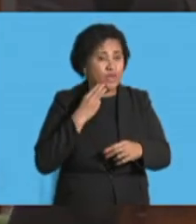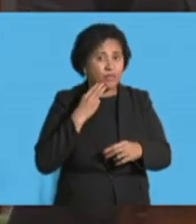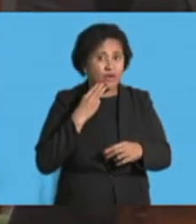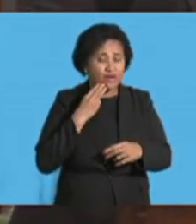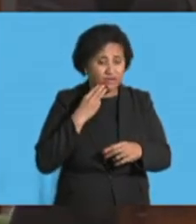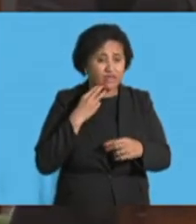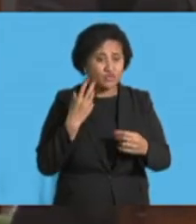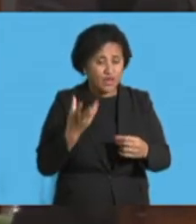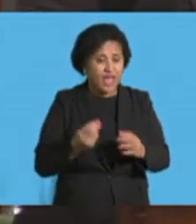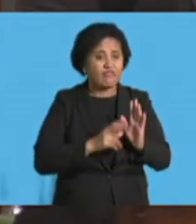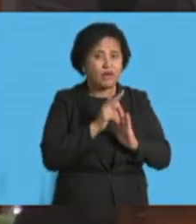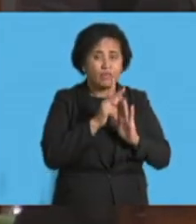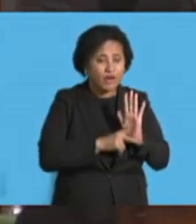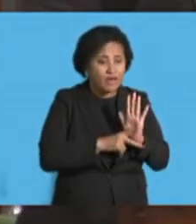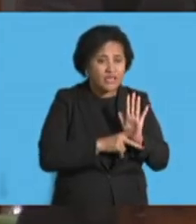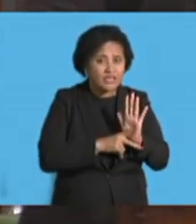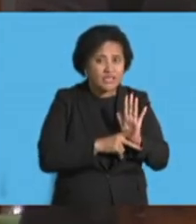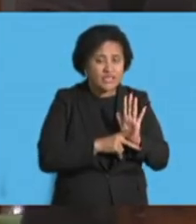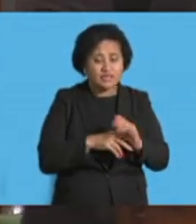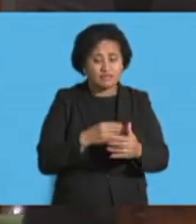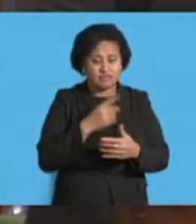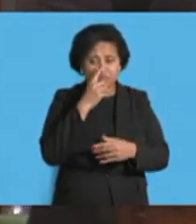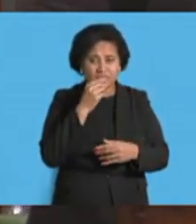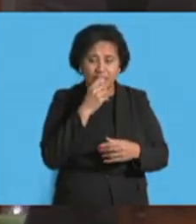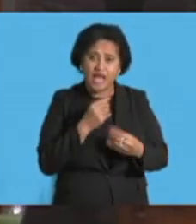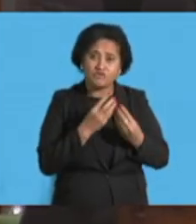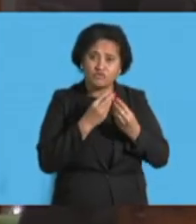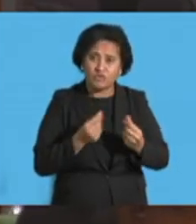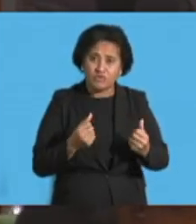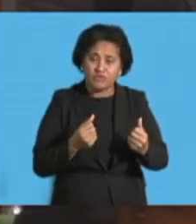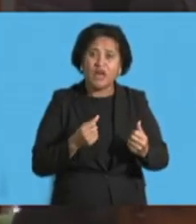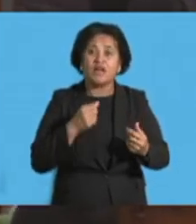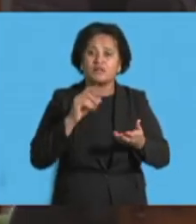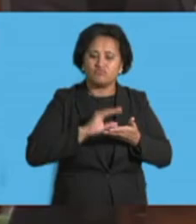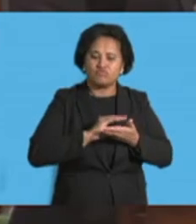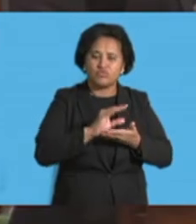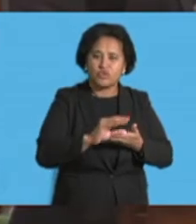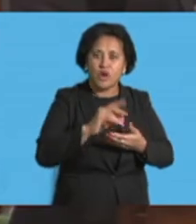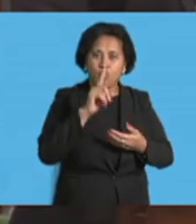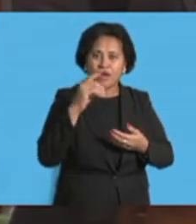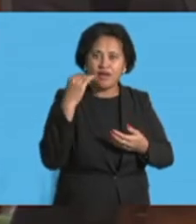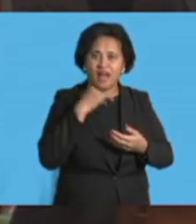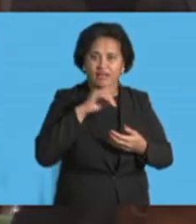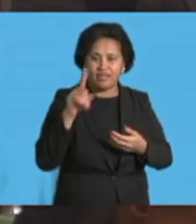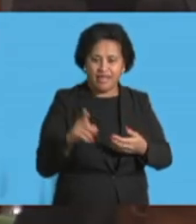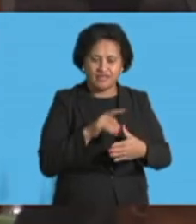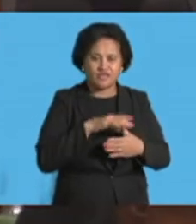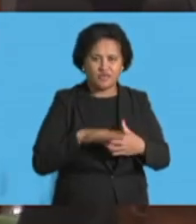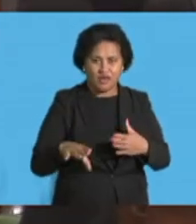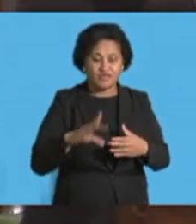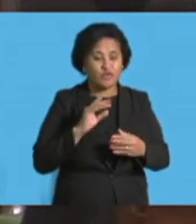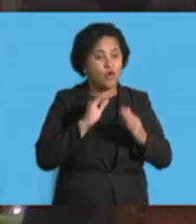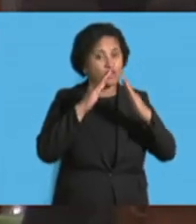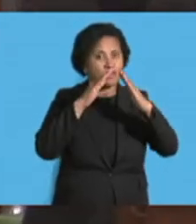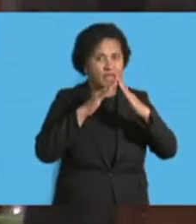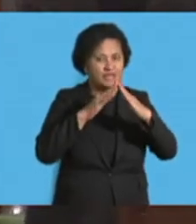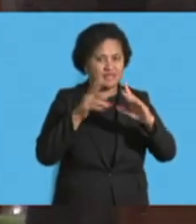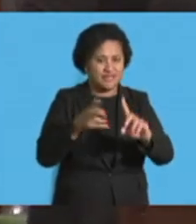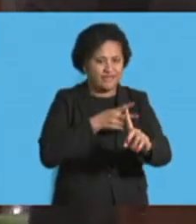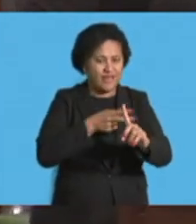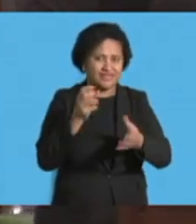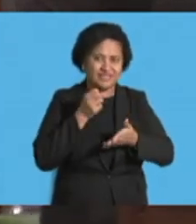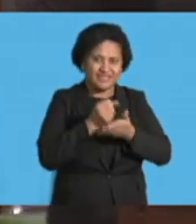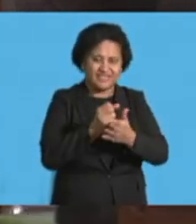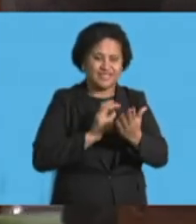survivors of domestic abuse and violence, for which we have been given $100,000 under the Domestic Violence Support Program.